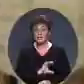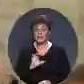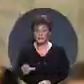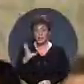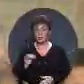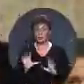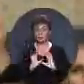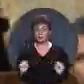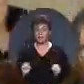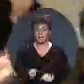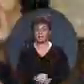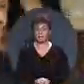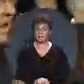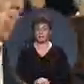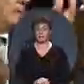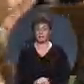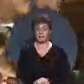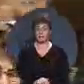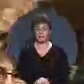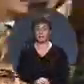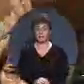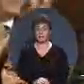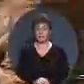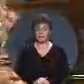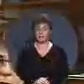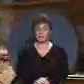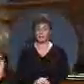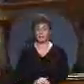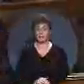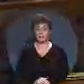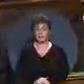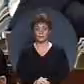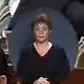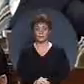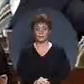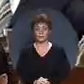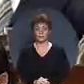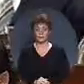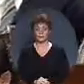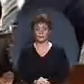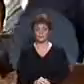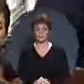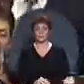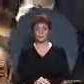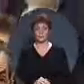This is a matter of the health of the women of Canada, Mr. Speaker, the Honourable Minister of Health.